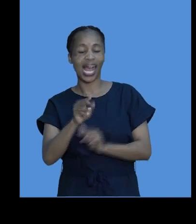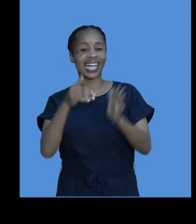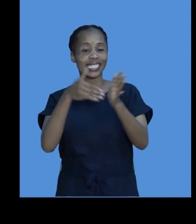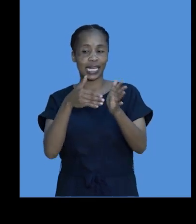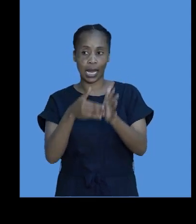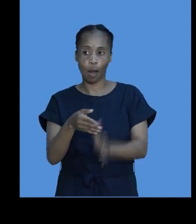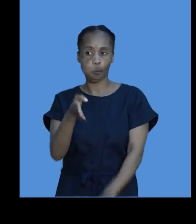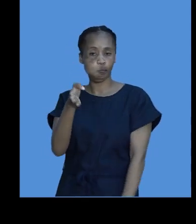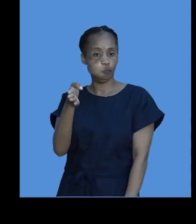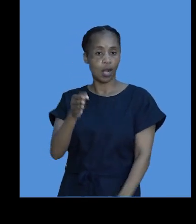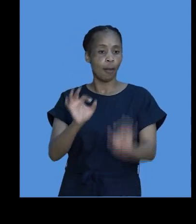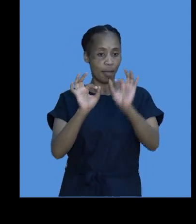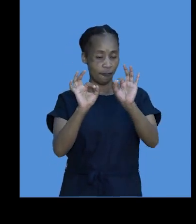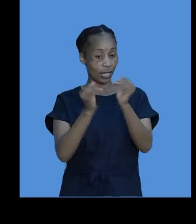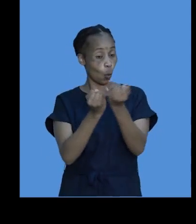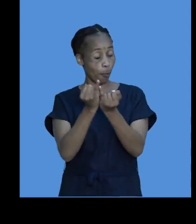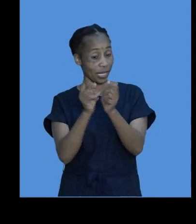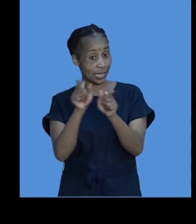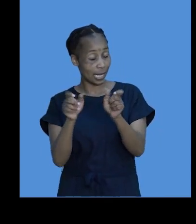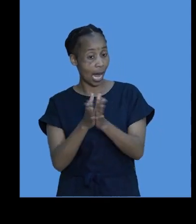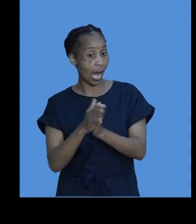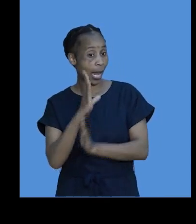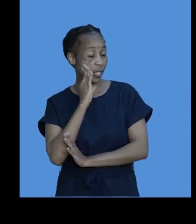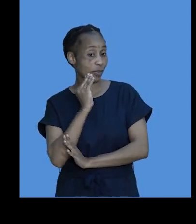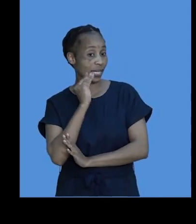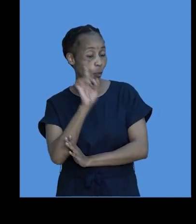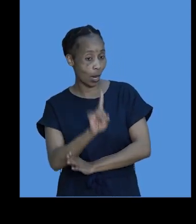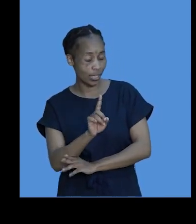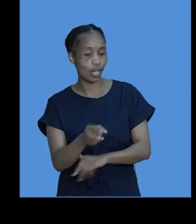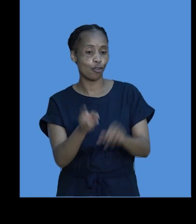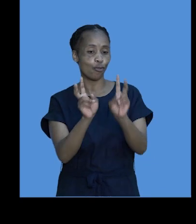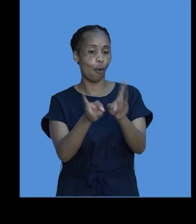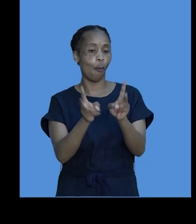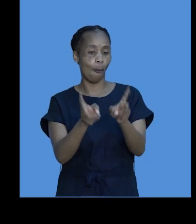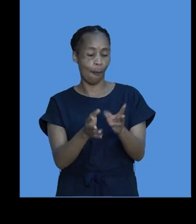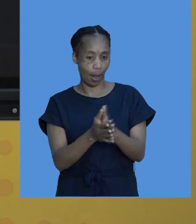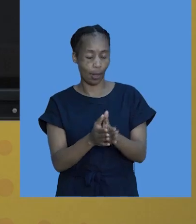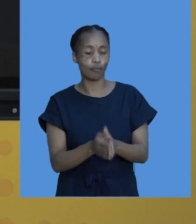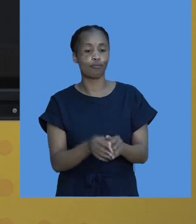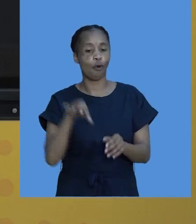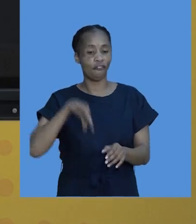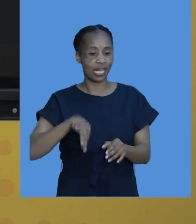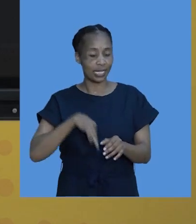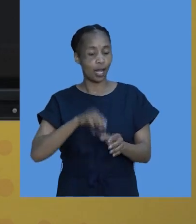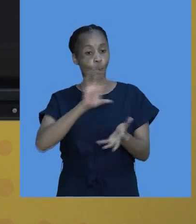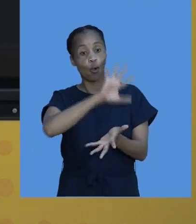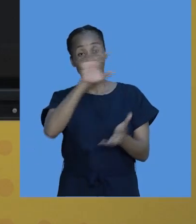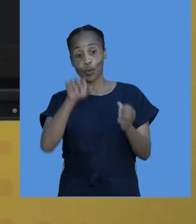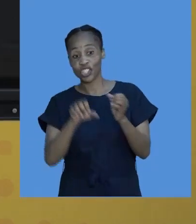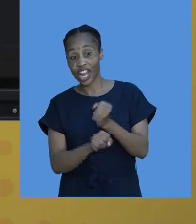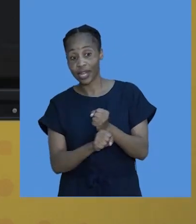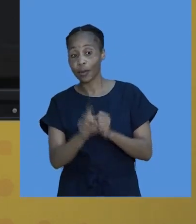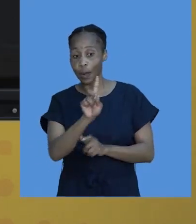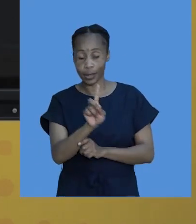S2 there, and then up until eventually this perfect competitor is experiencing normal